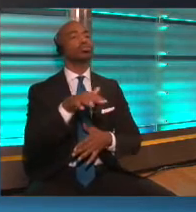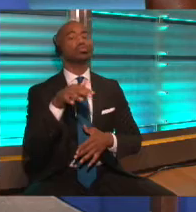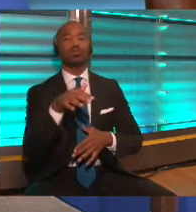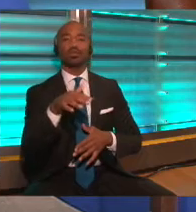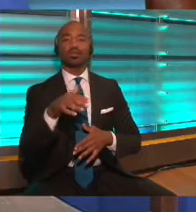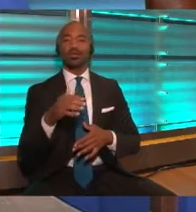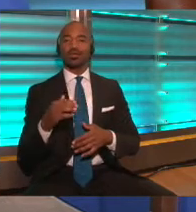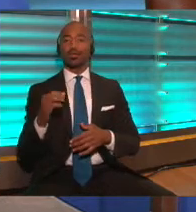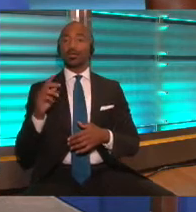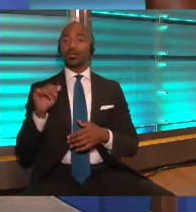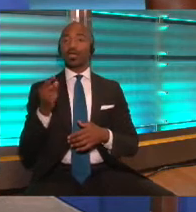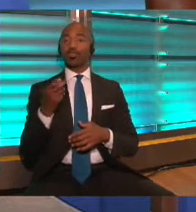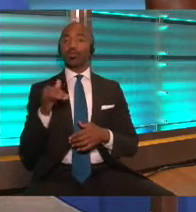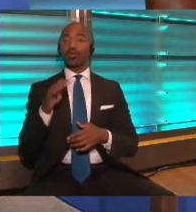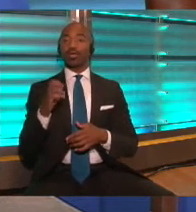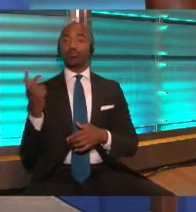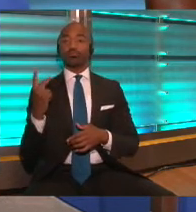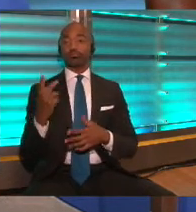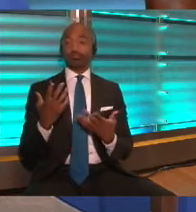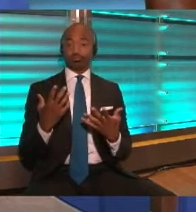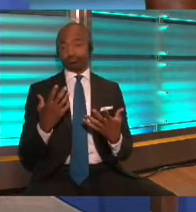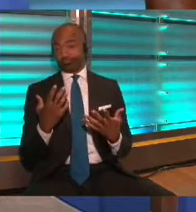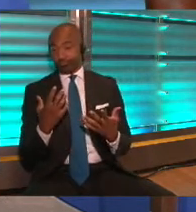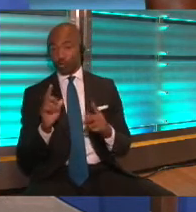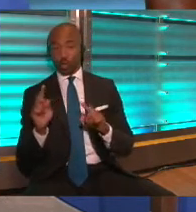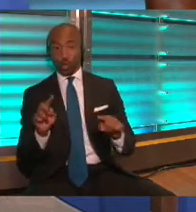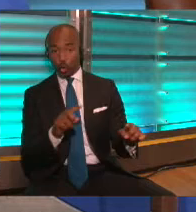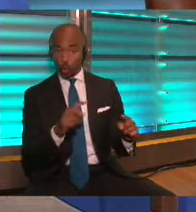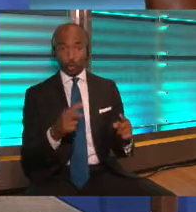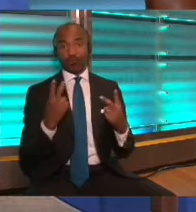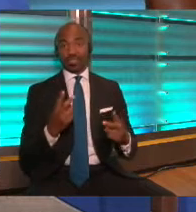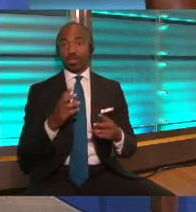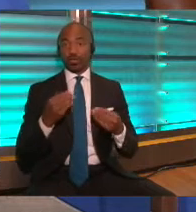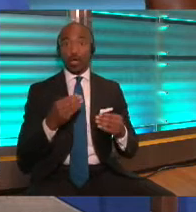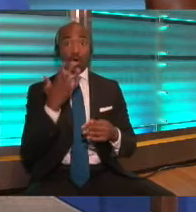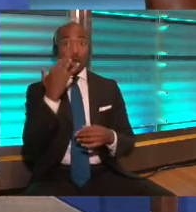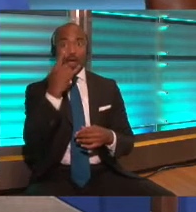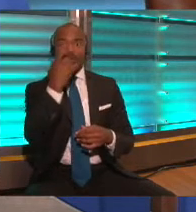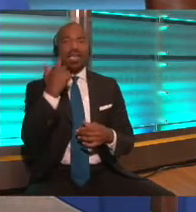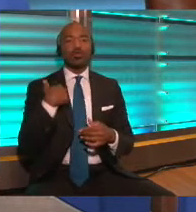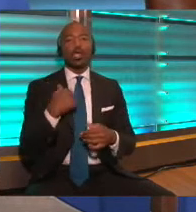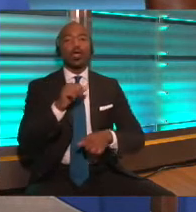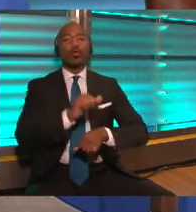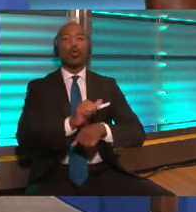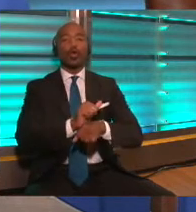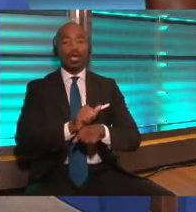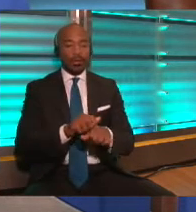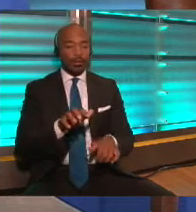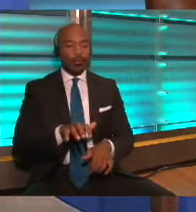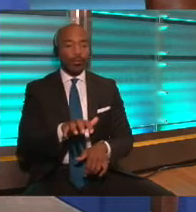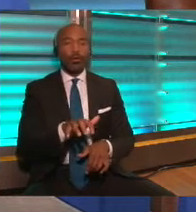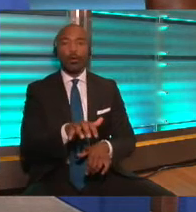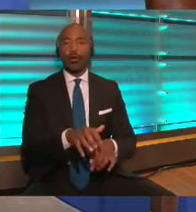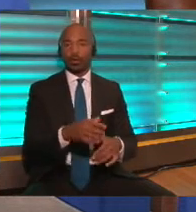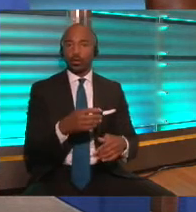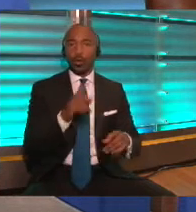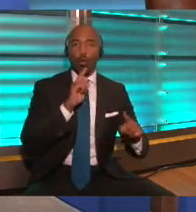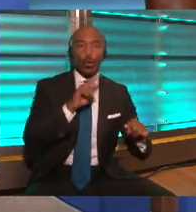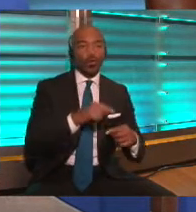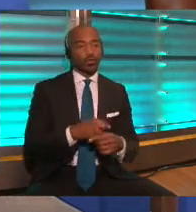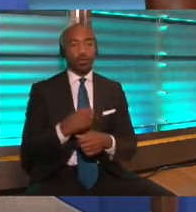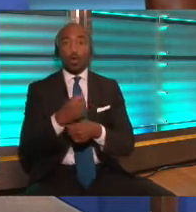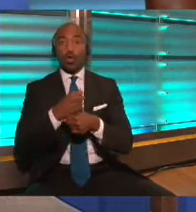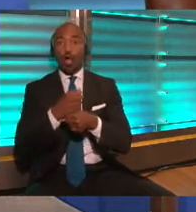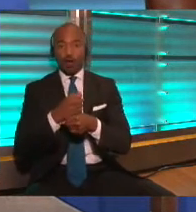lot of time when we visit our shops in the various cities we're in, working the front counter, working the coffee bar and making lattes, packaging